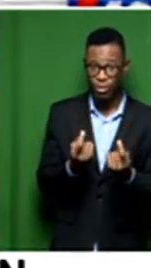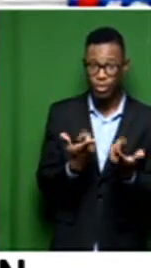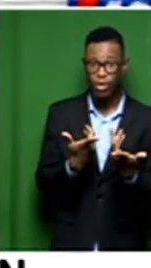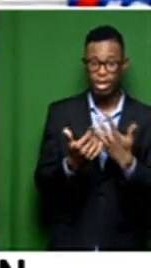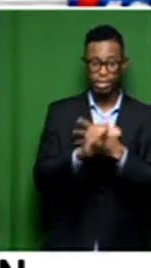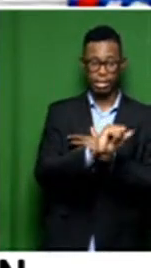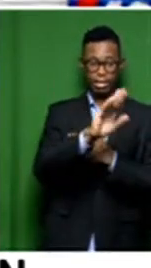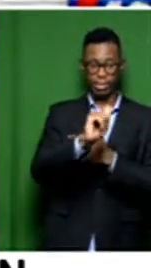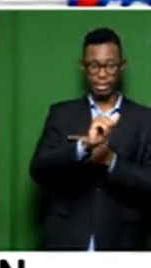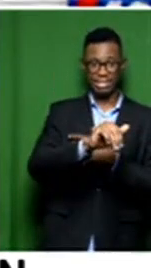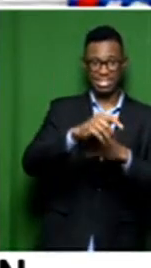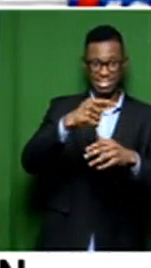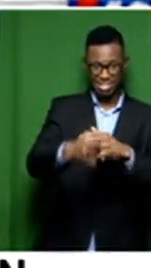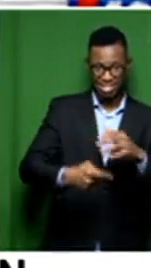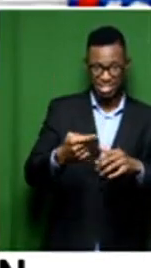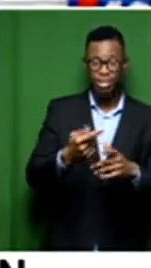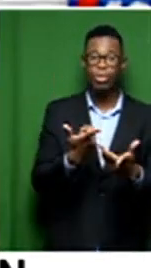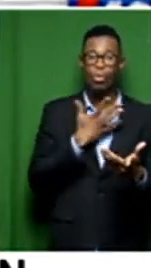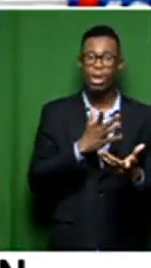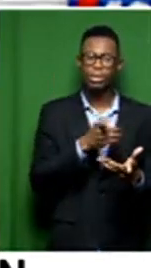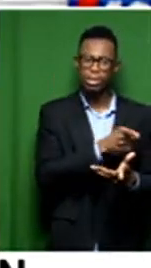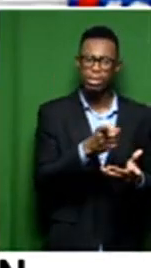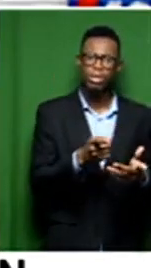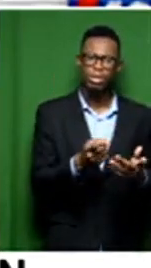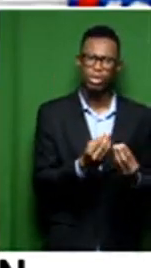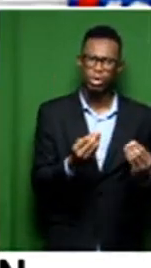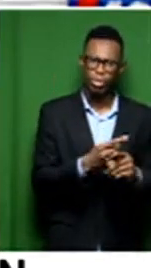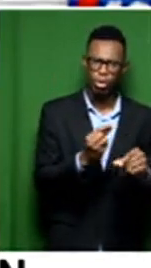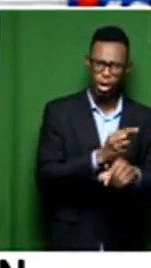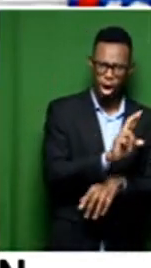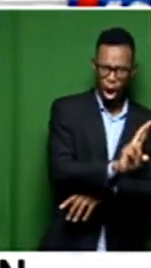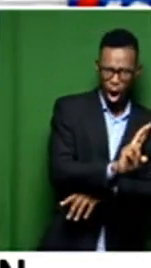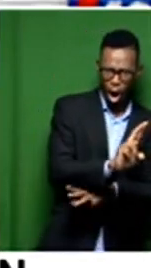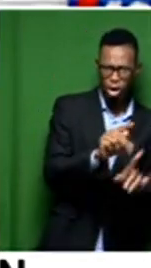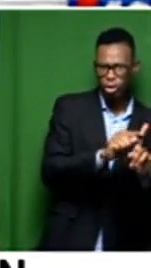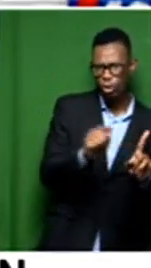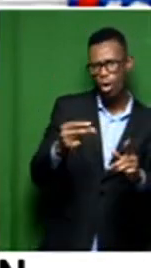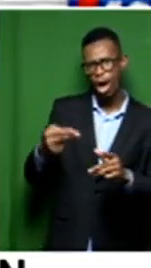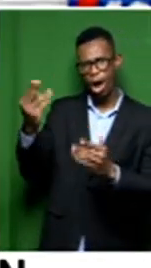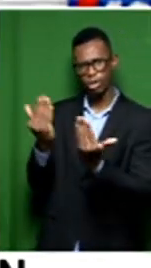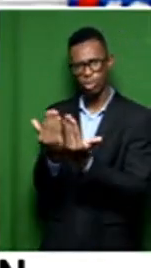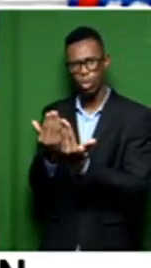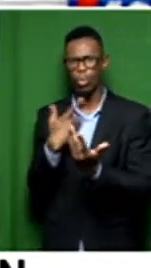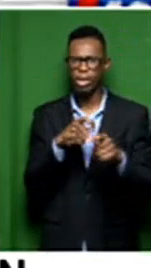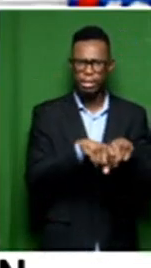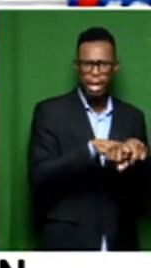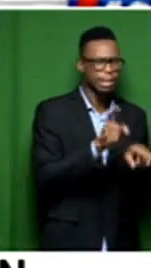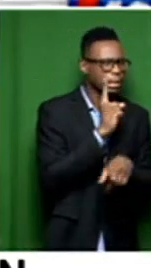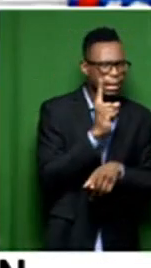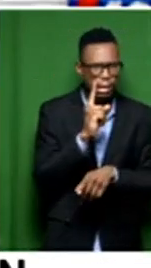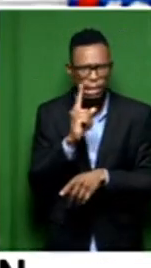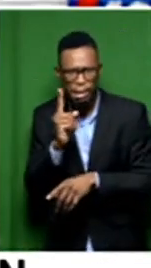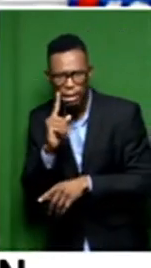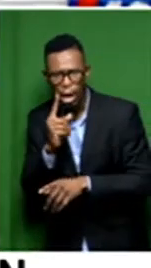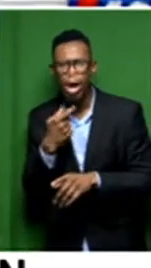these young ones. So we've experimented from grade R all the way through high school. We decided to focus on grade 3 through 6 because